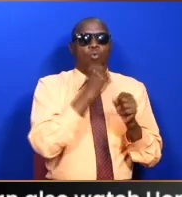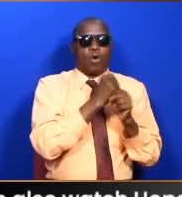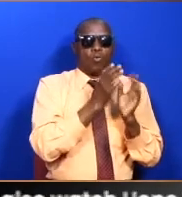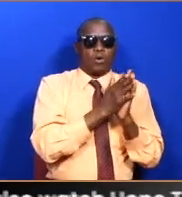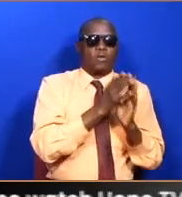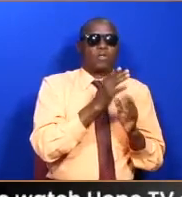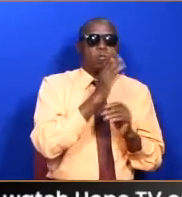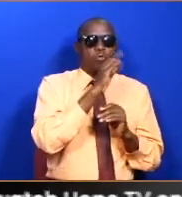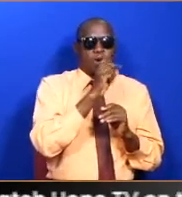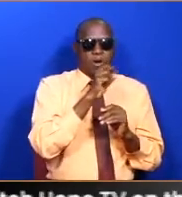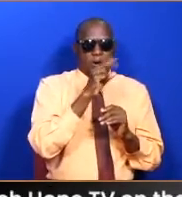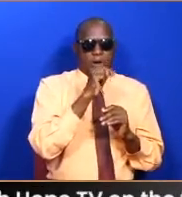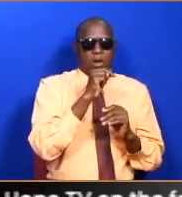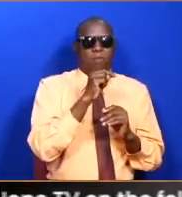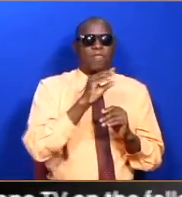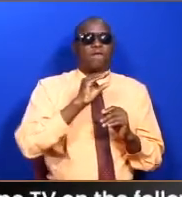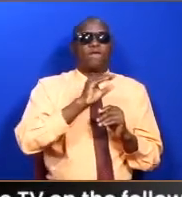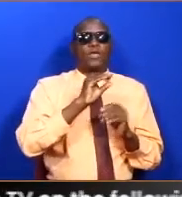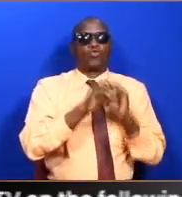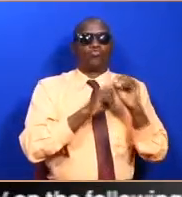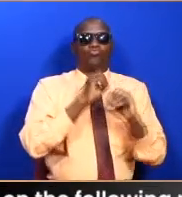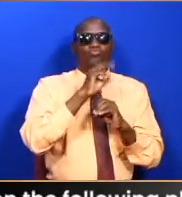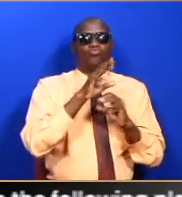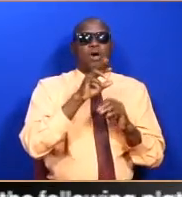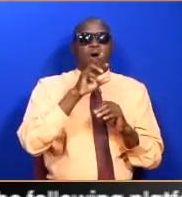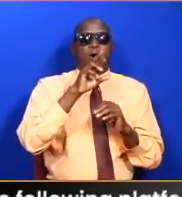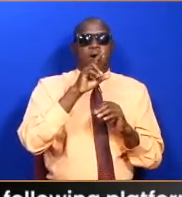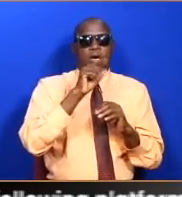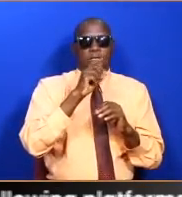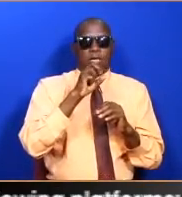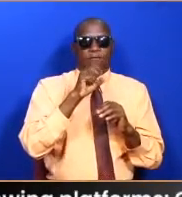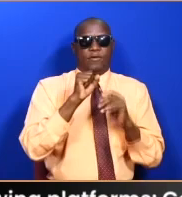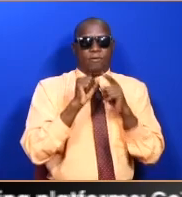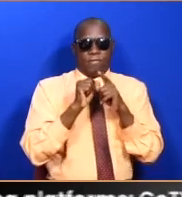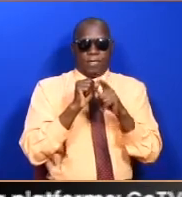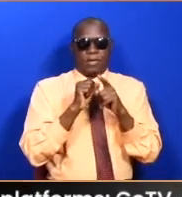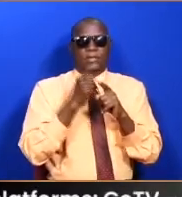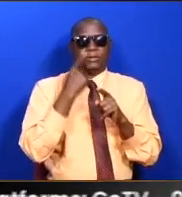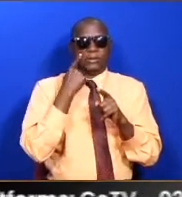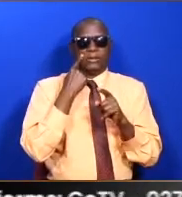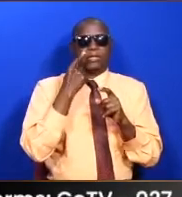police headquarters, a video footage released by the RSF shows the paramilitaries have already